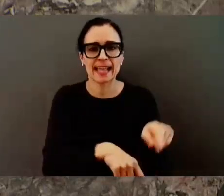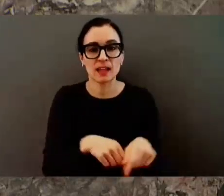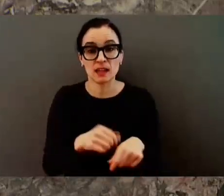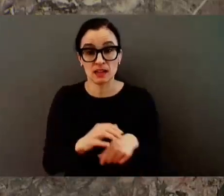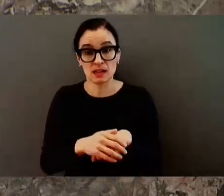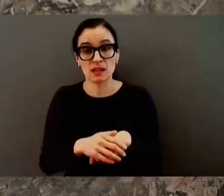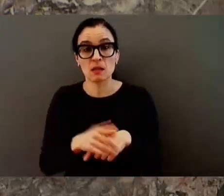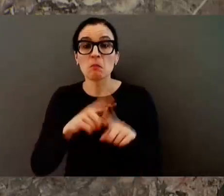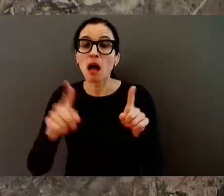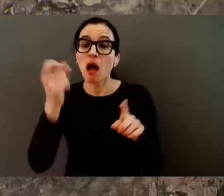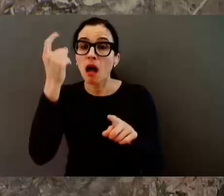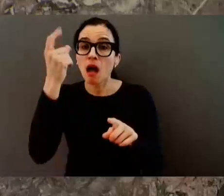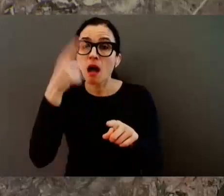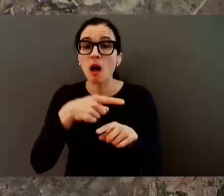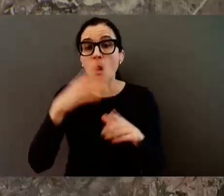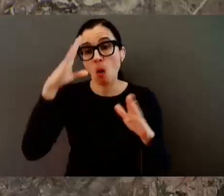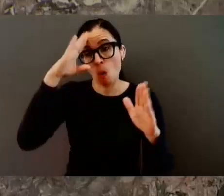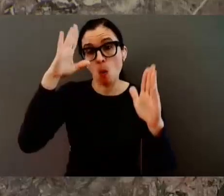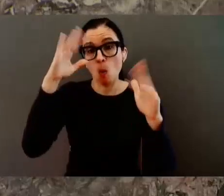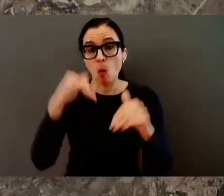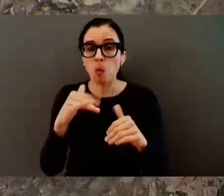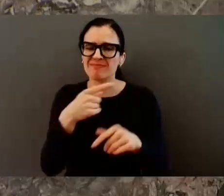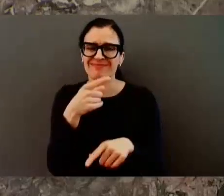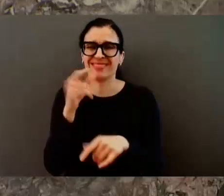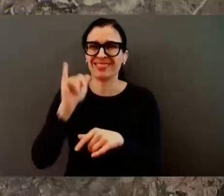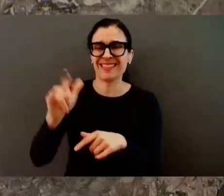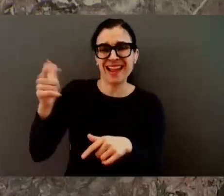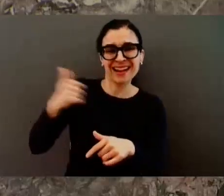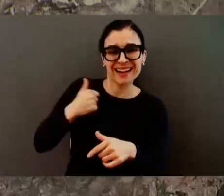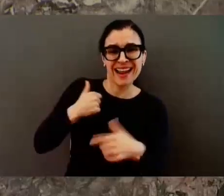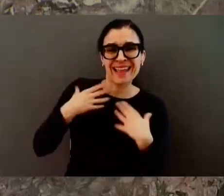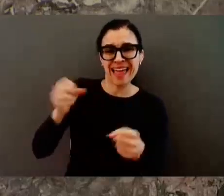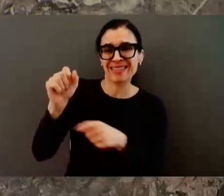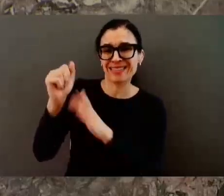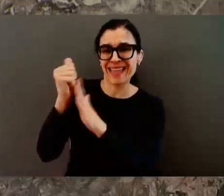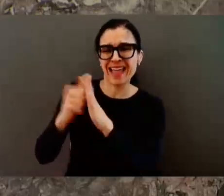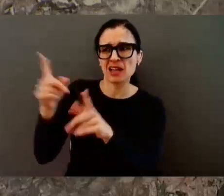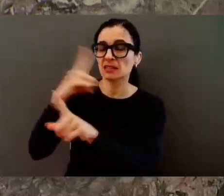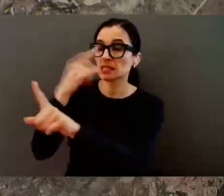we'll get some changes there as well." Mr. Speaker, that's